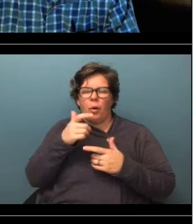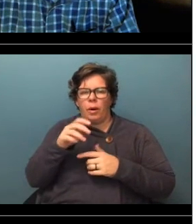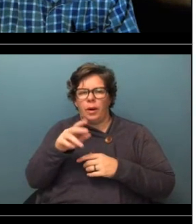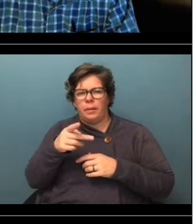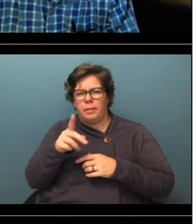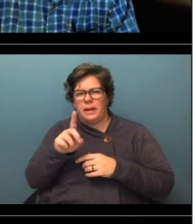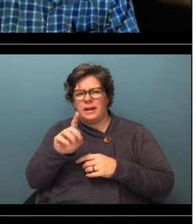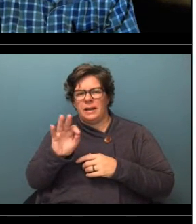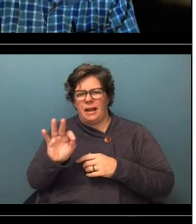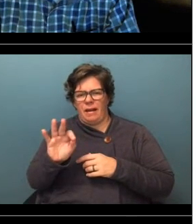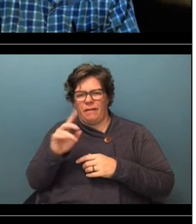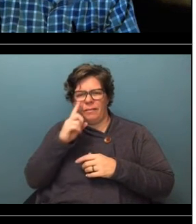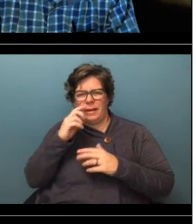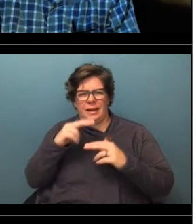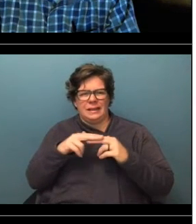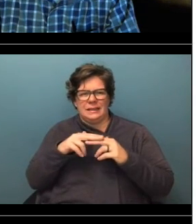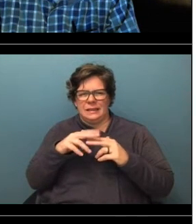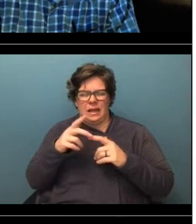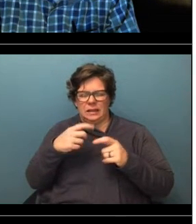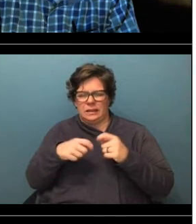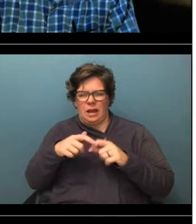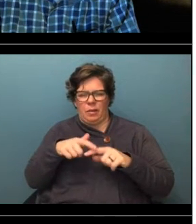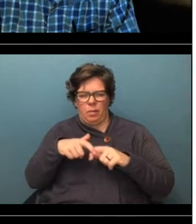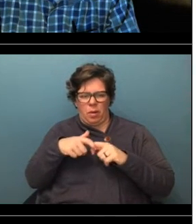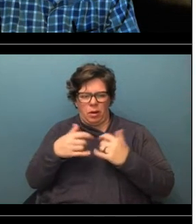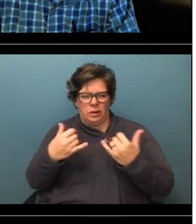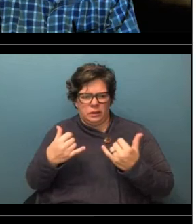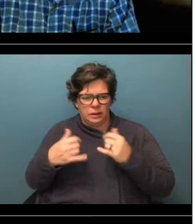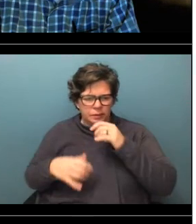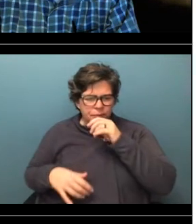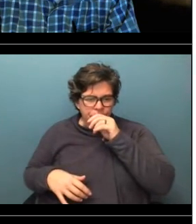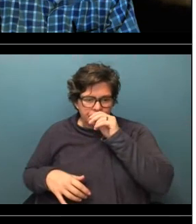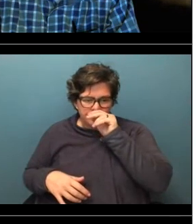provided. So I'm actually going to attempt to pause this.